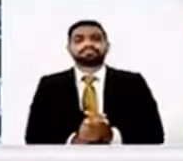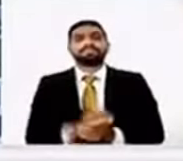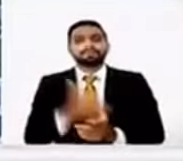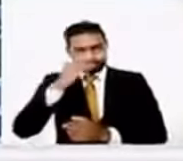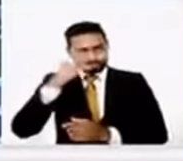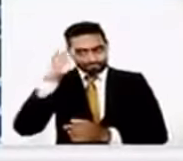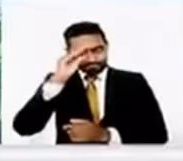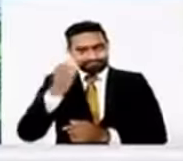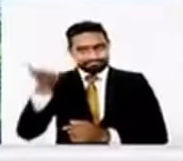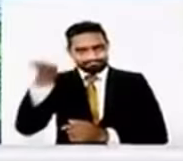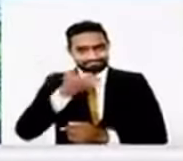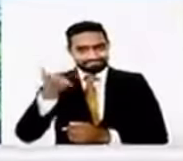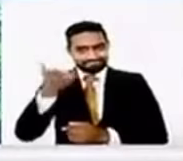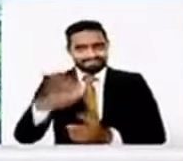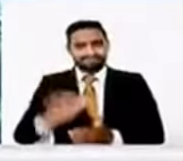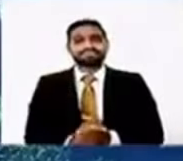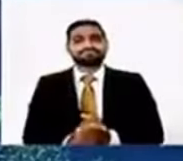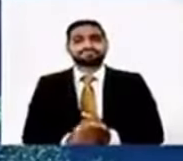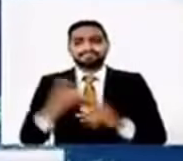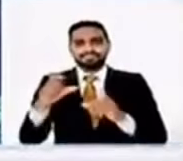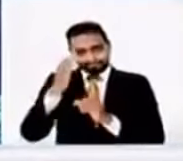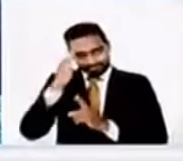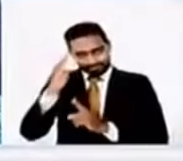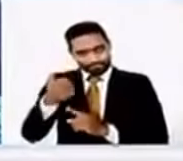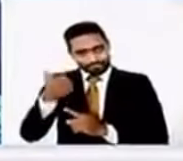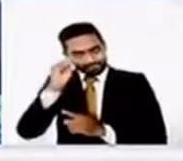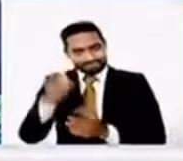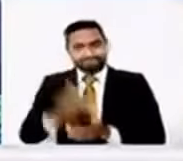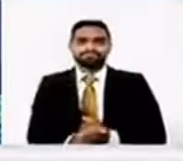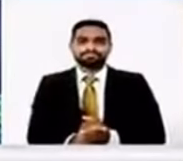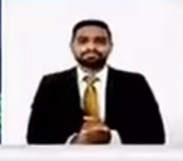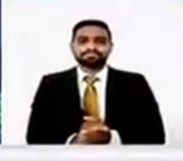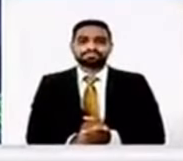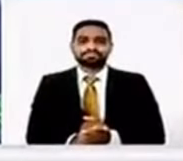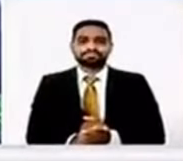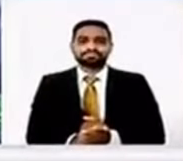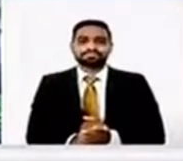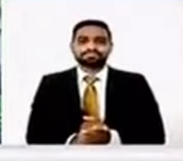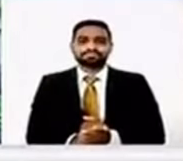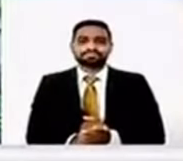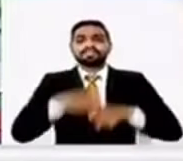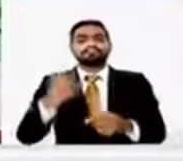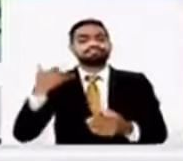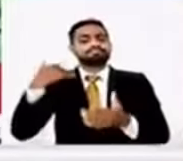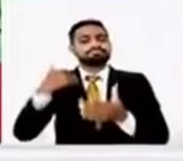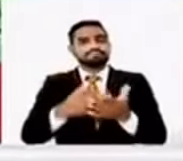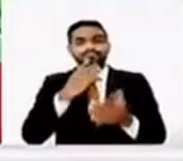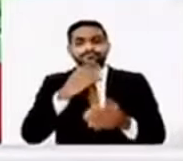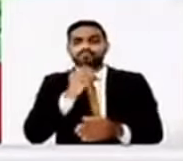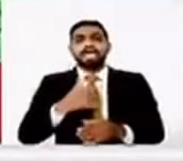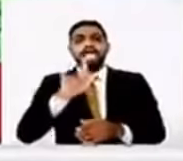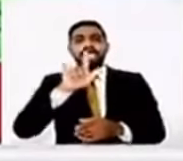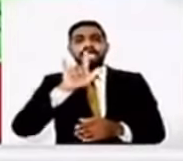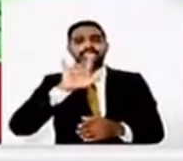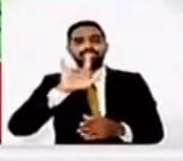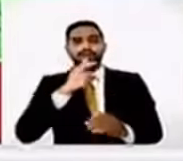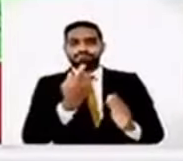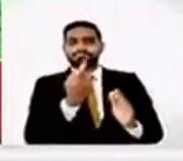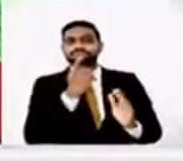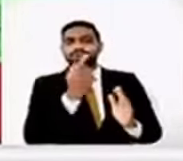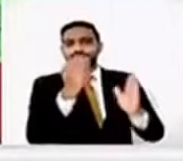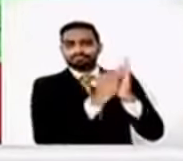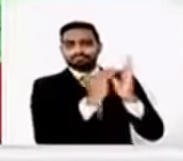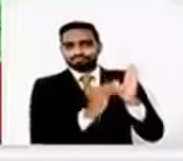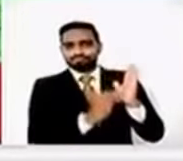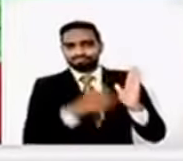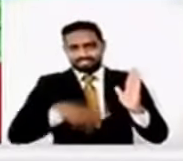Dias. Good evening, sir. So, the 75th budget of Sri Lanka, presented by Prime Minister Mahinda Rajapaksa.